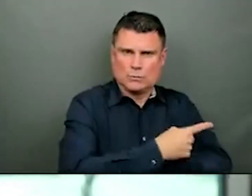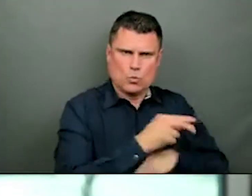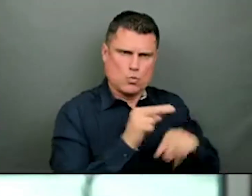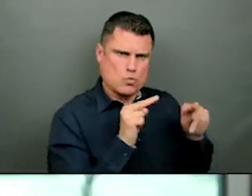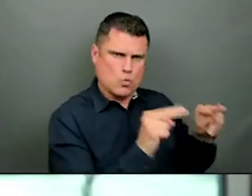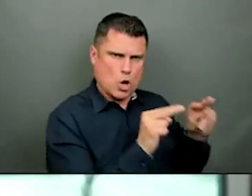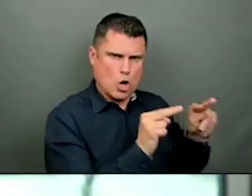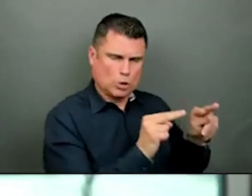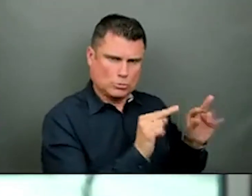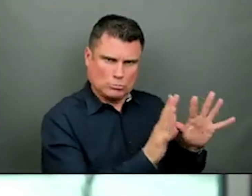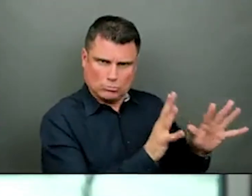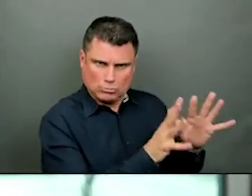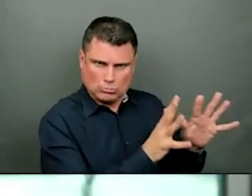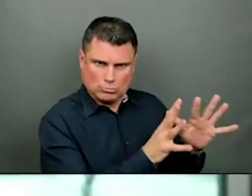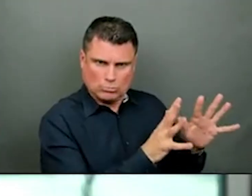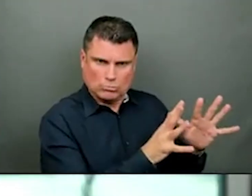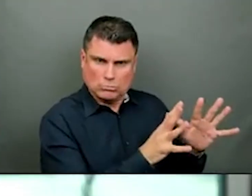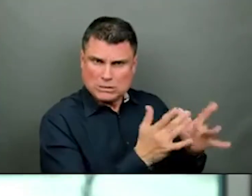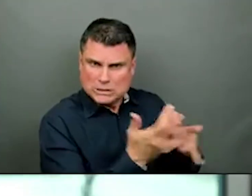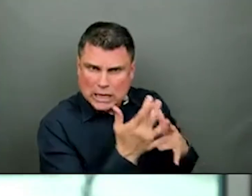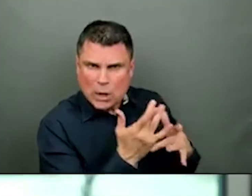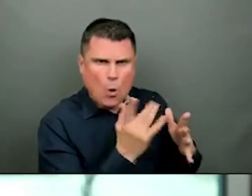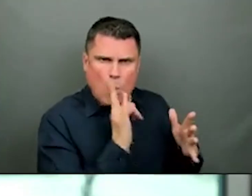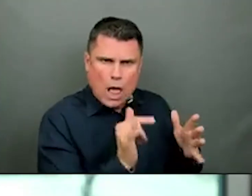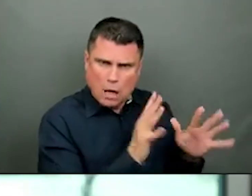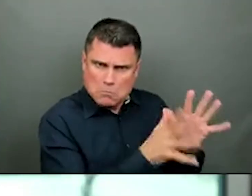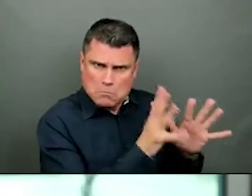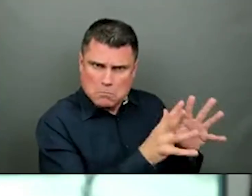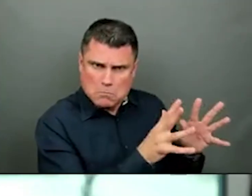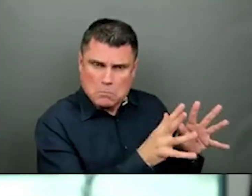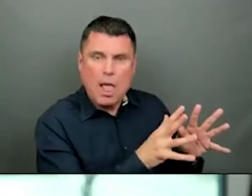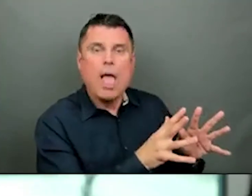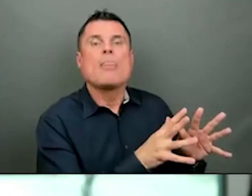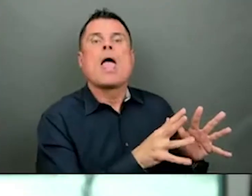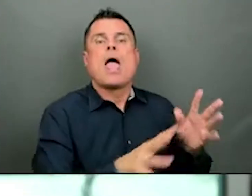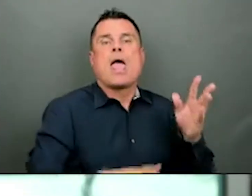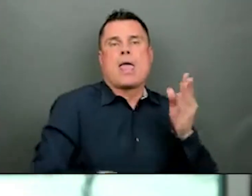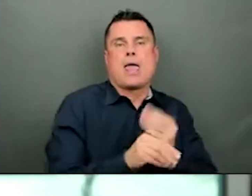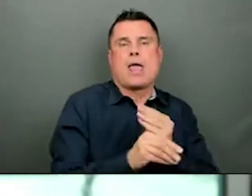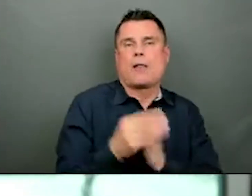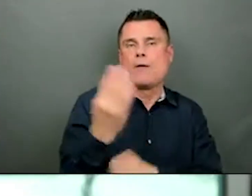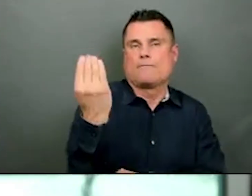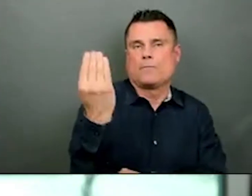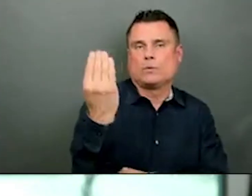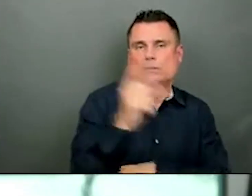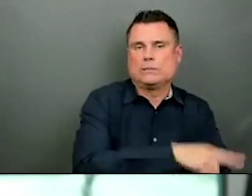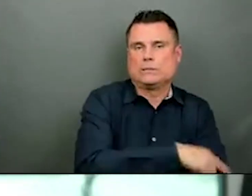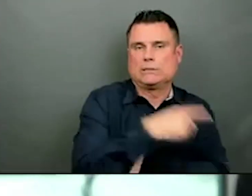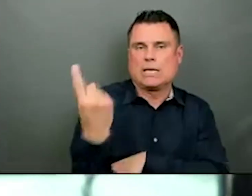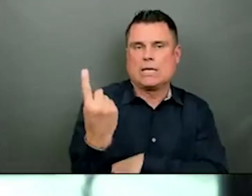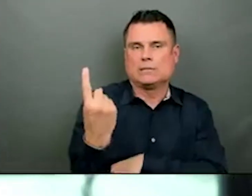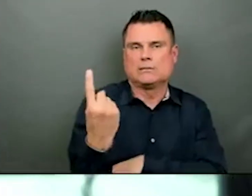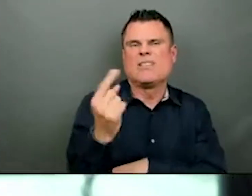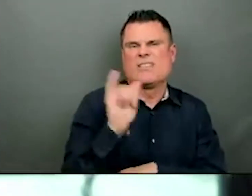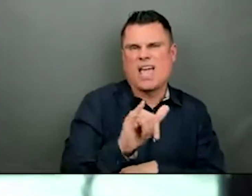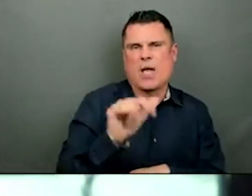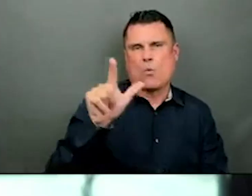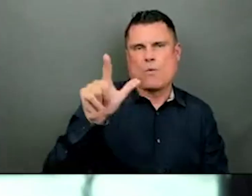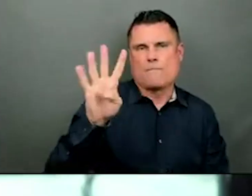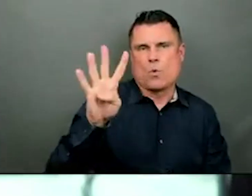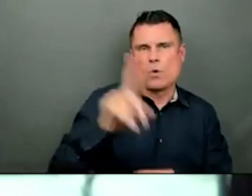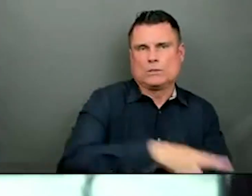people to safely isolate. And for some families, that's not acceptable to them, so they would prefer to be together at